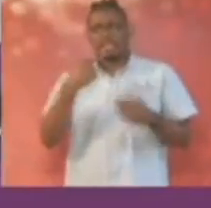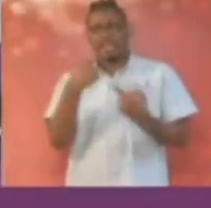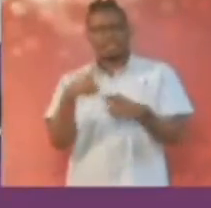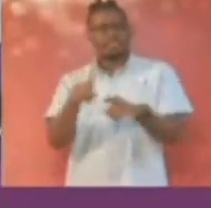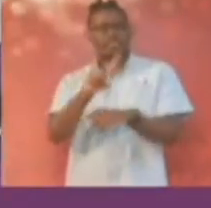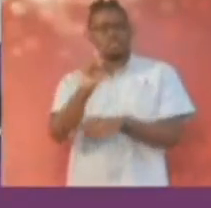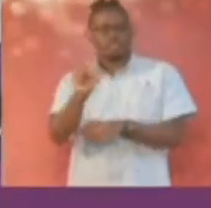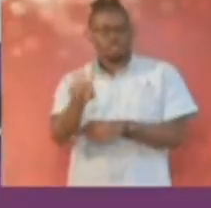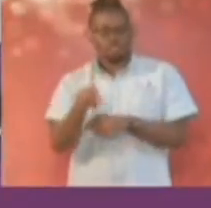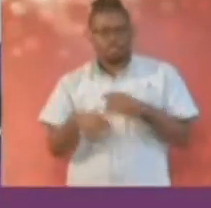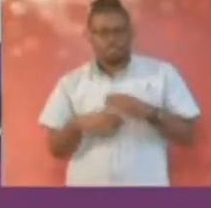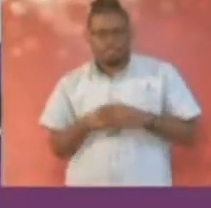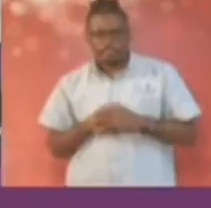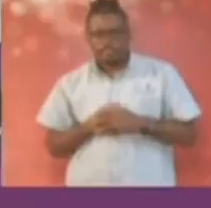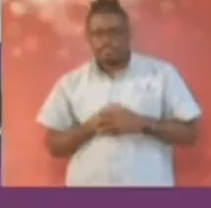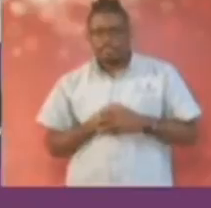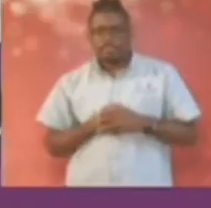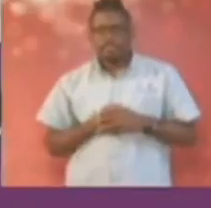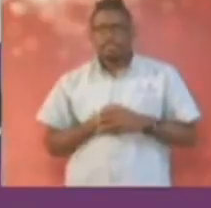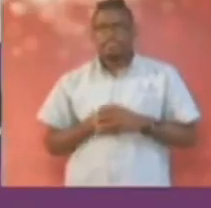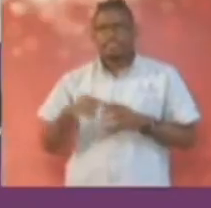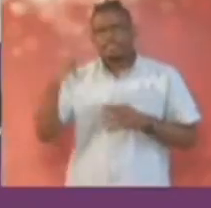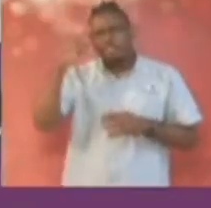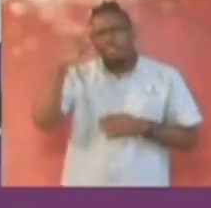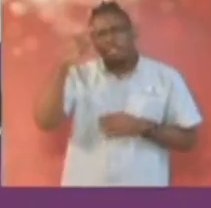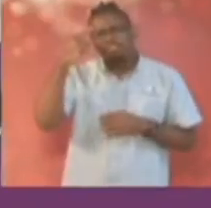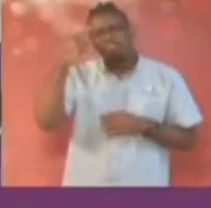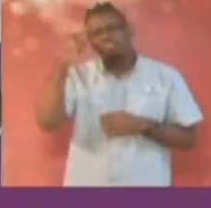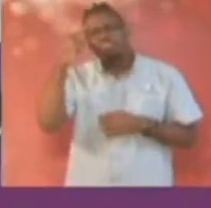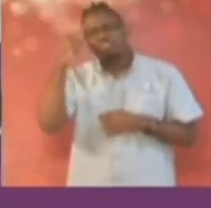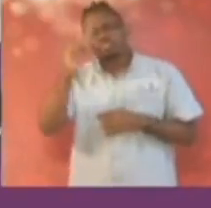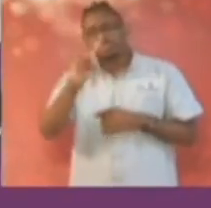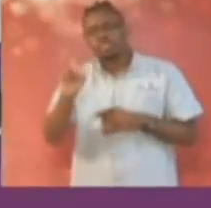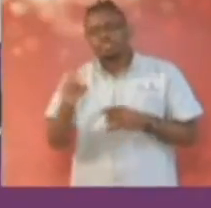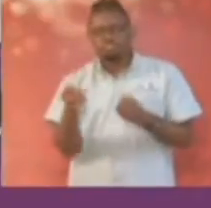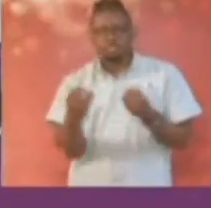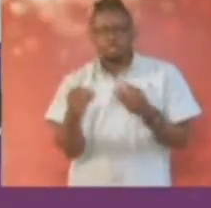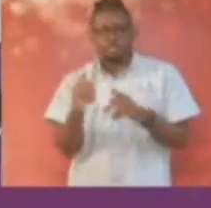very simplistic way, I think a big question for a lot of people is,